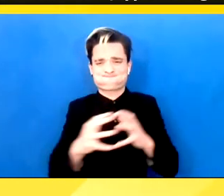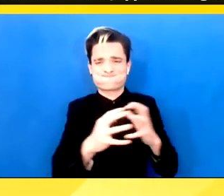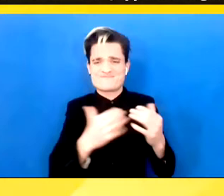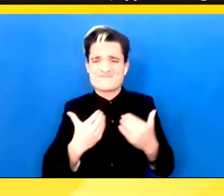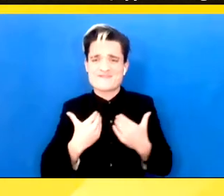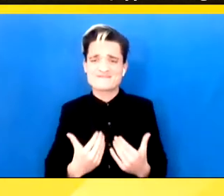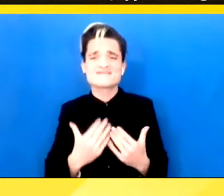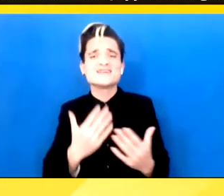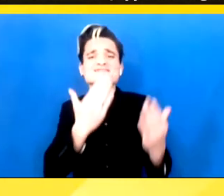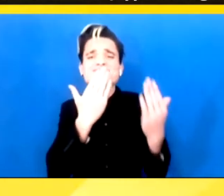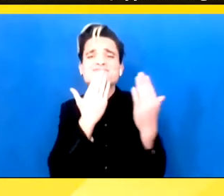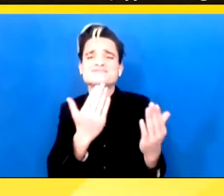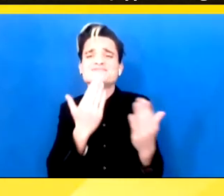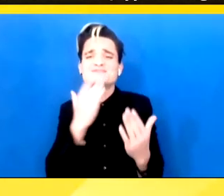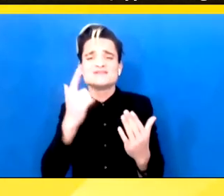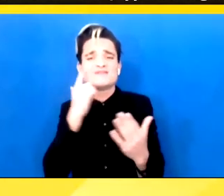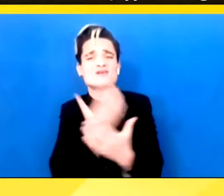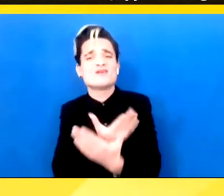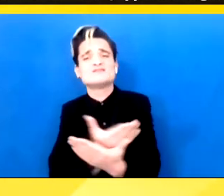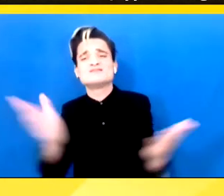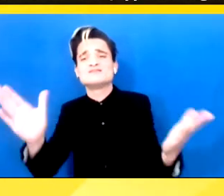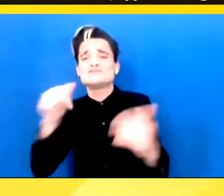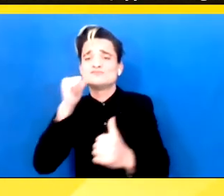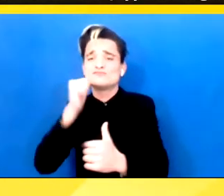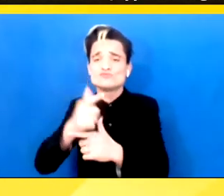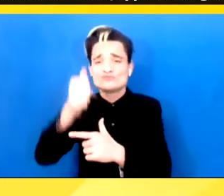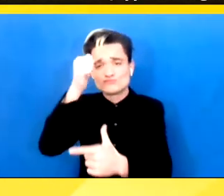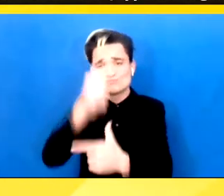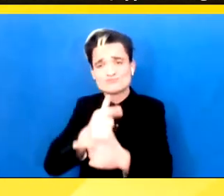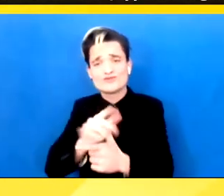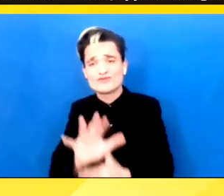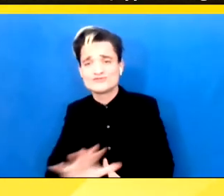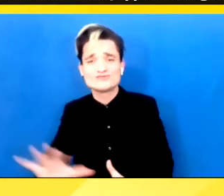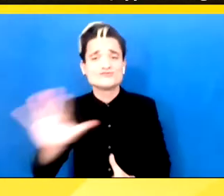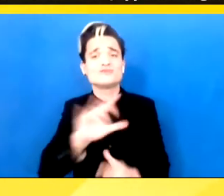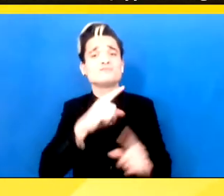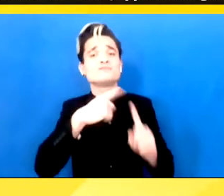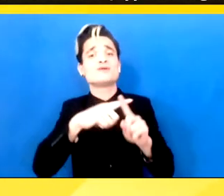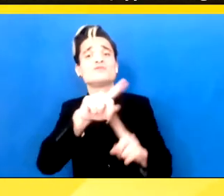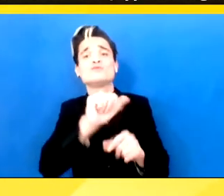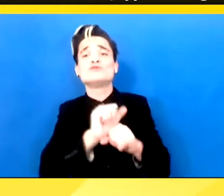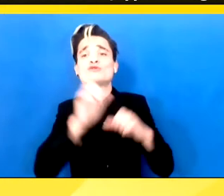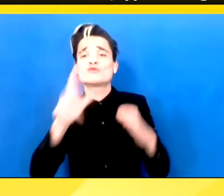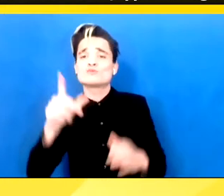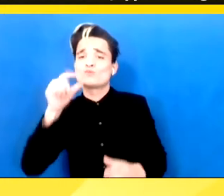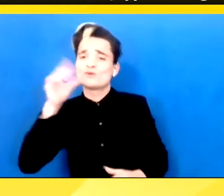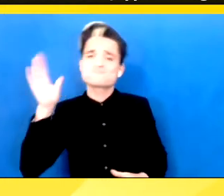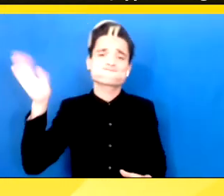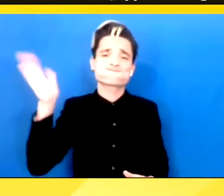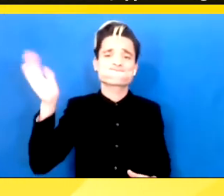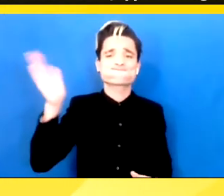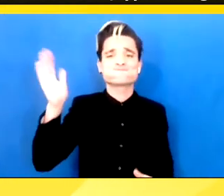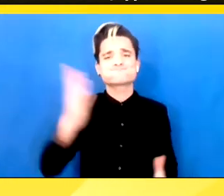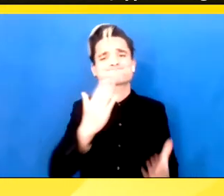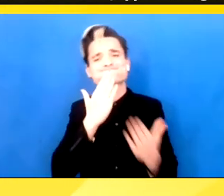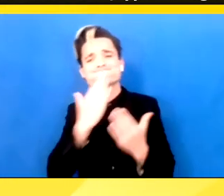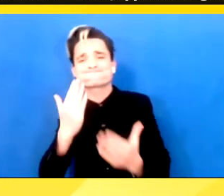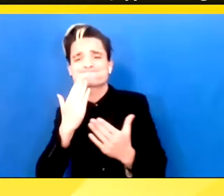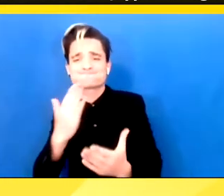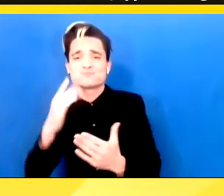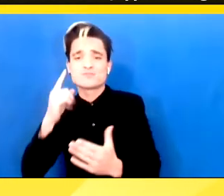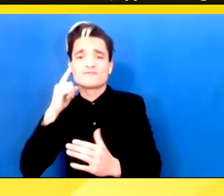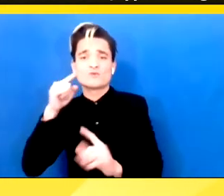and sisters in the labor movement, for coming on. I want to especially thank and honor the workers at